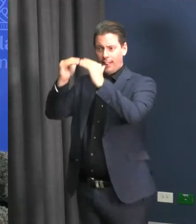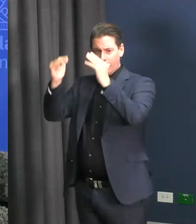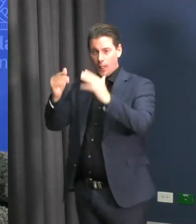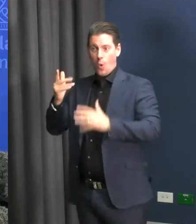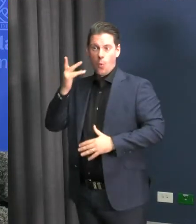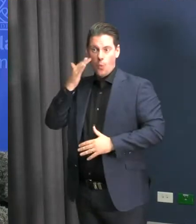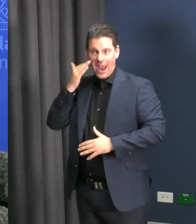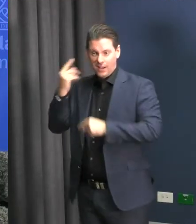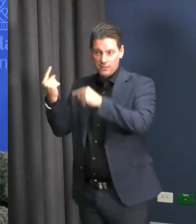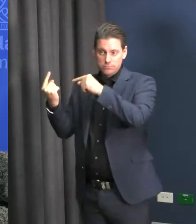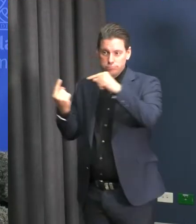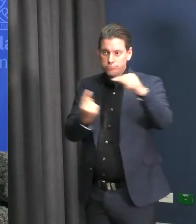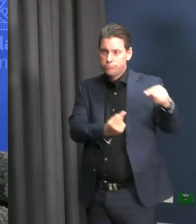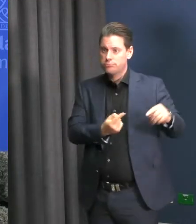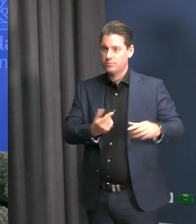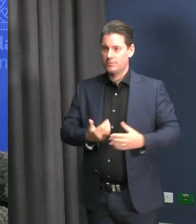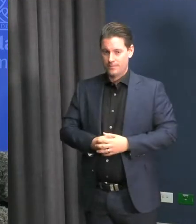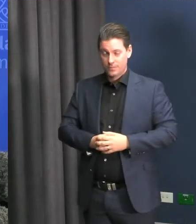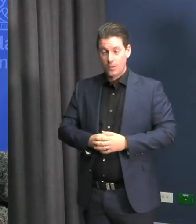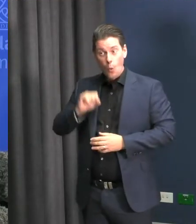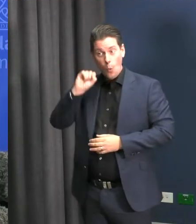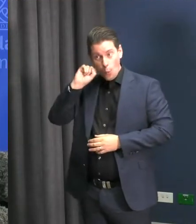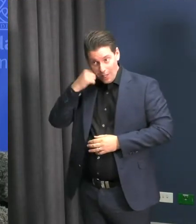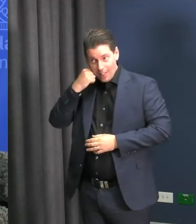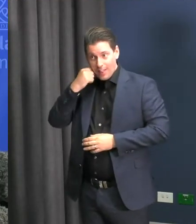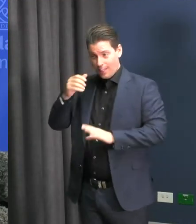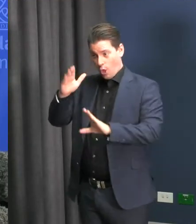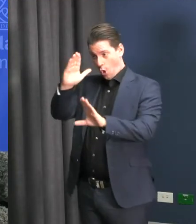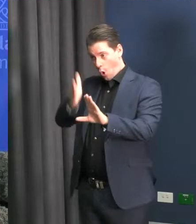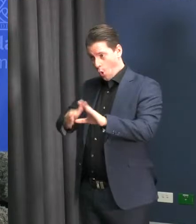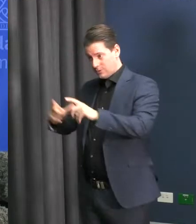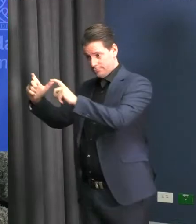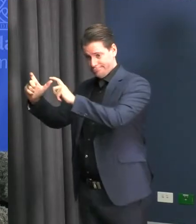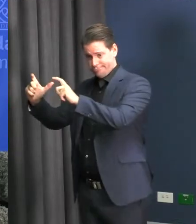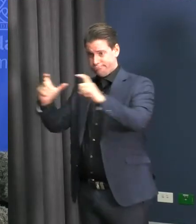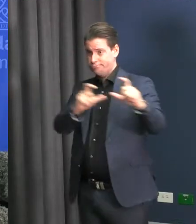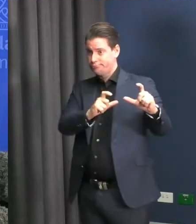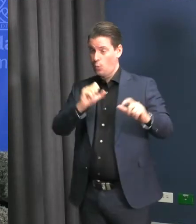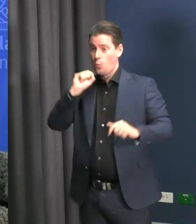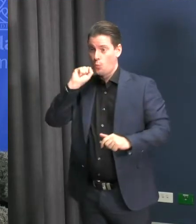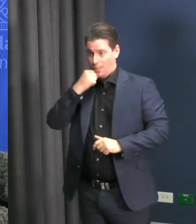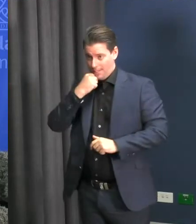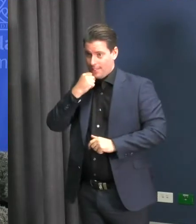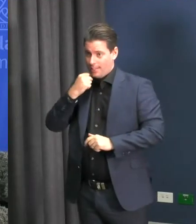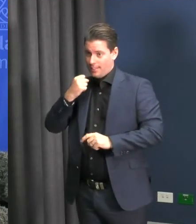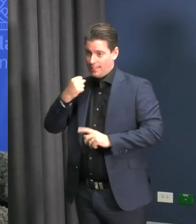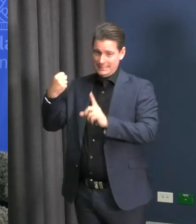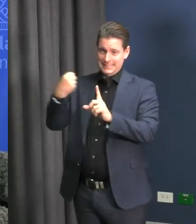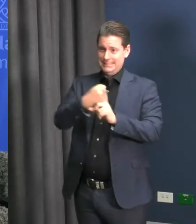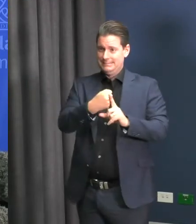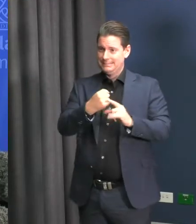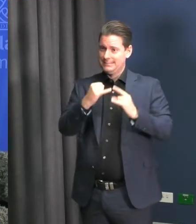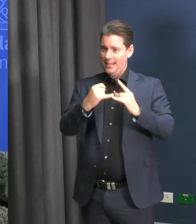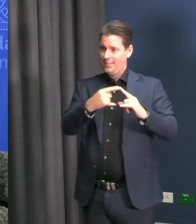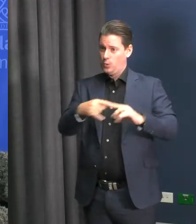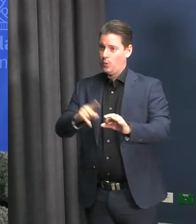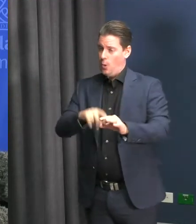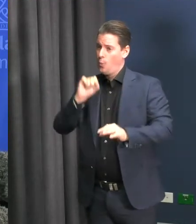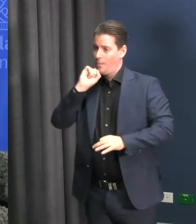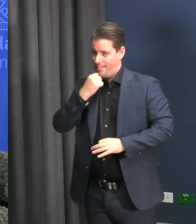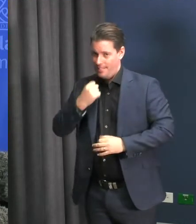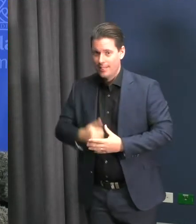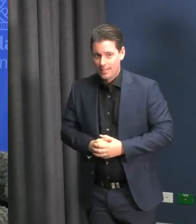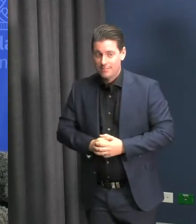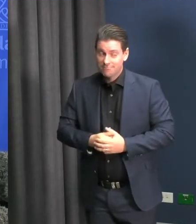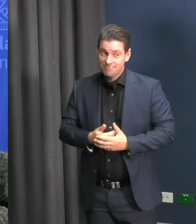that is that there will be a cyclone cross the coast. And all of the models have pointed towards that for some time, and we're asking you